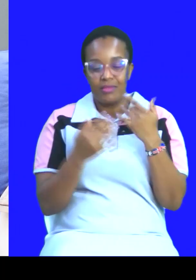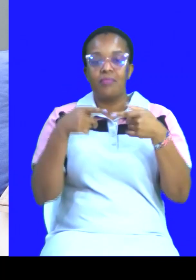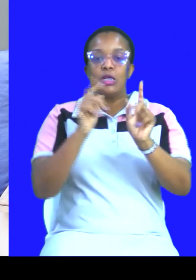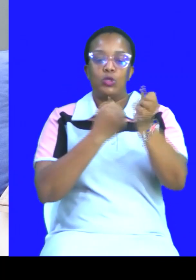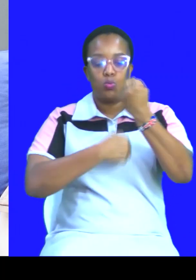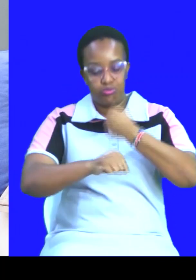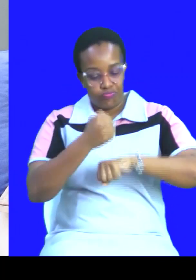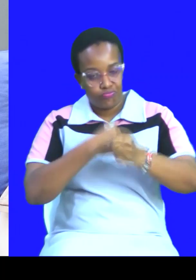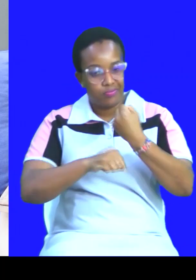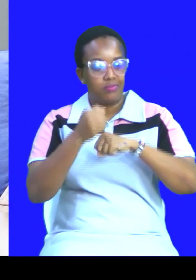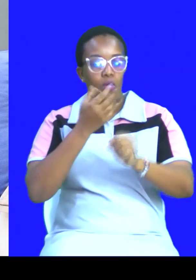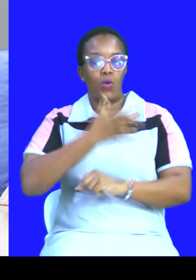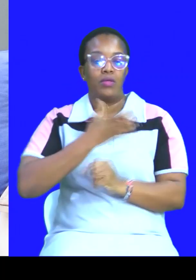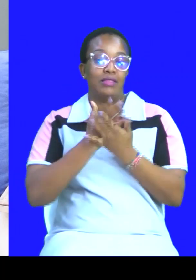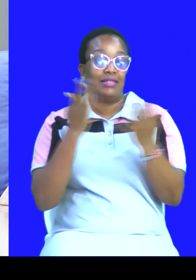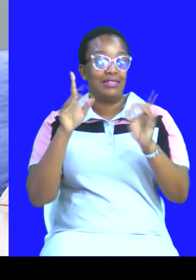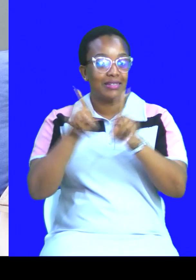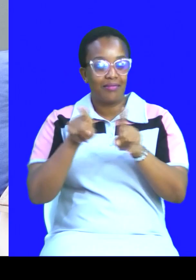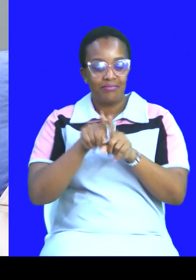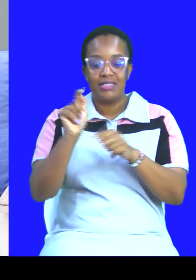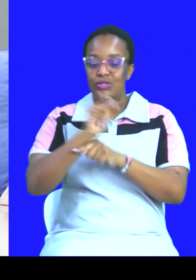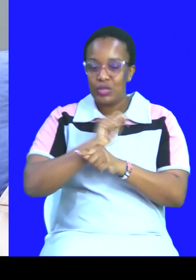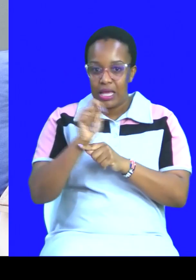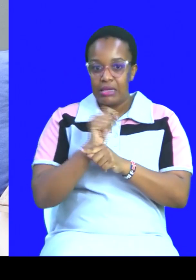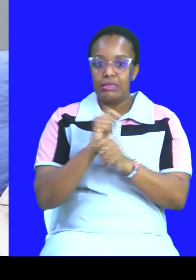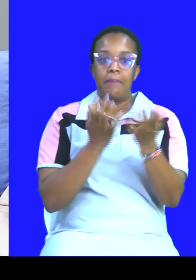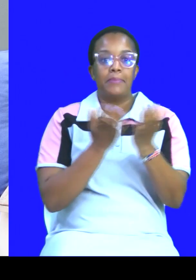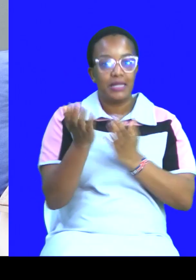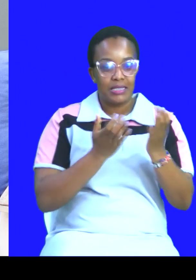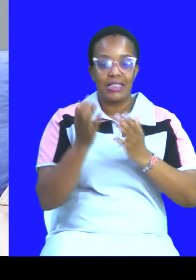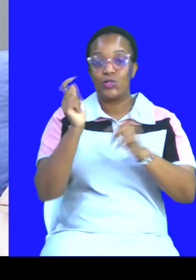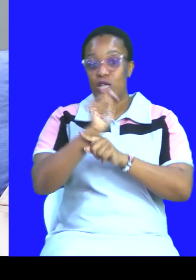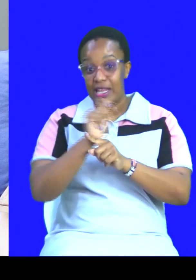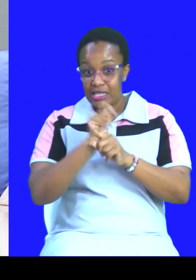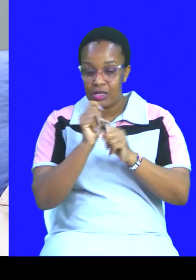and also do the training, like business training, computer skills training,